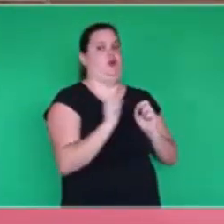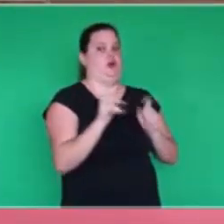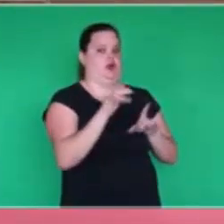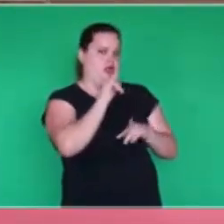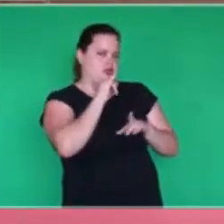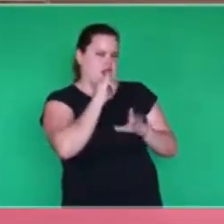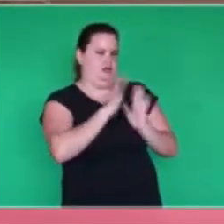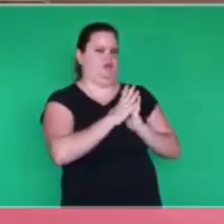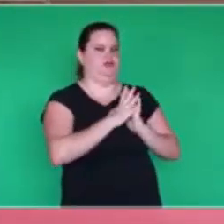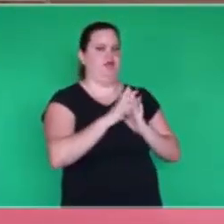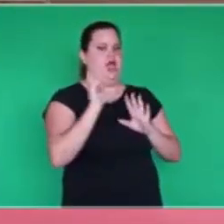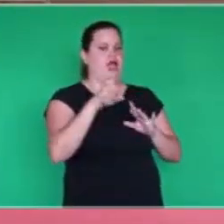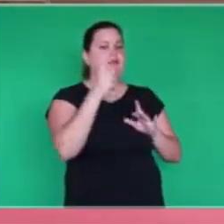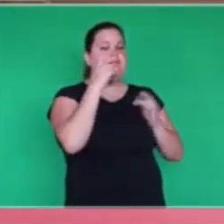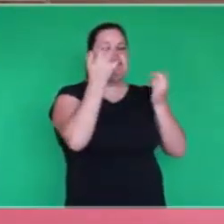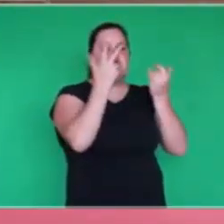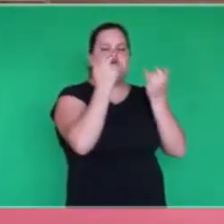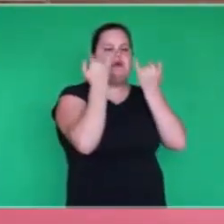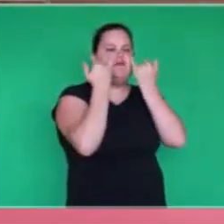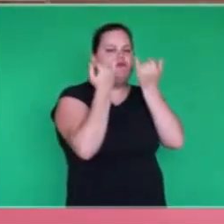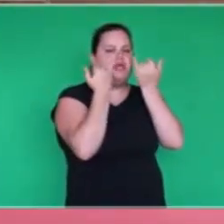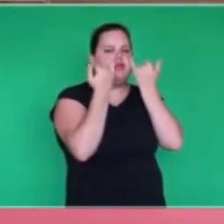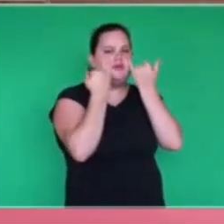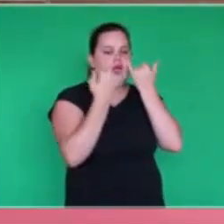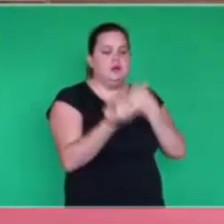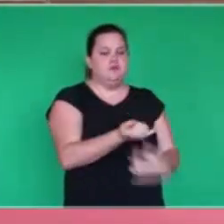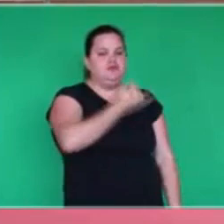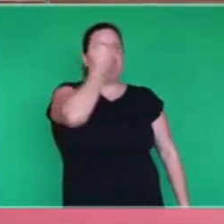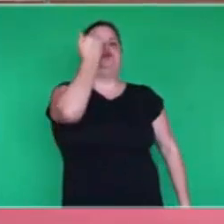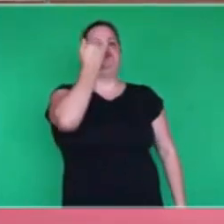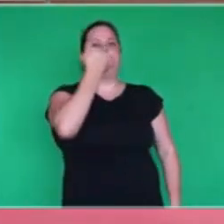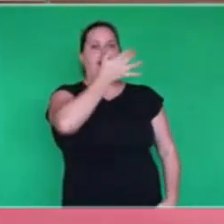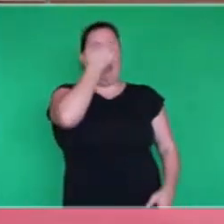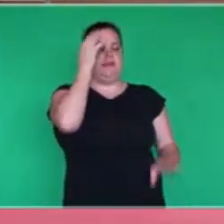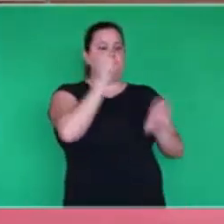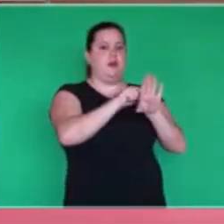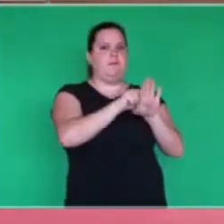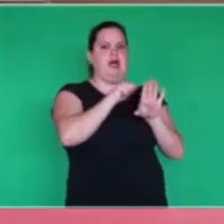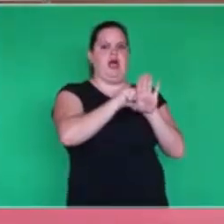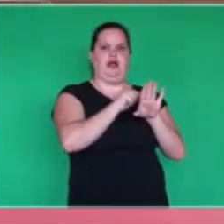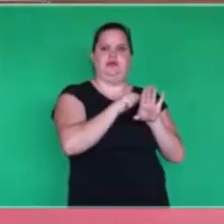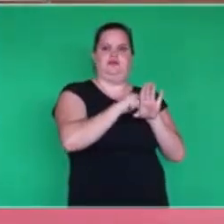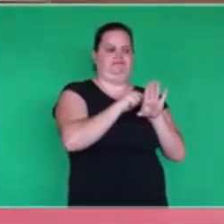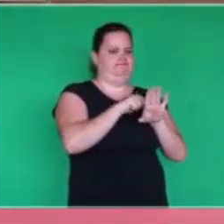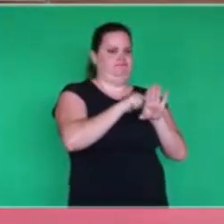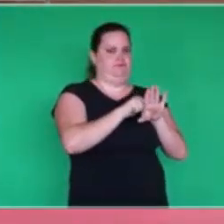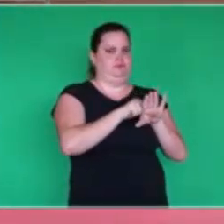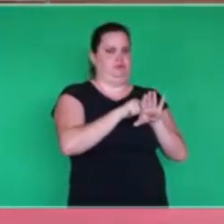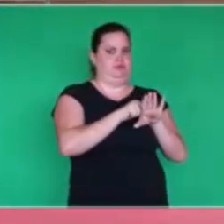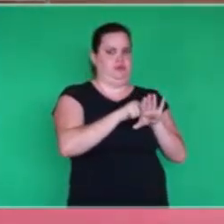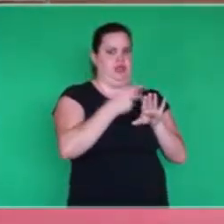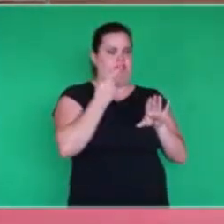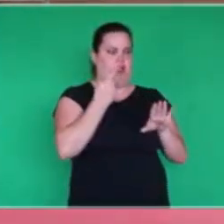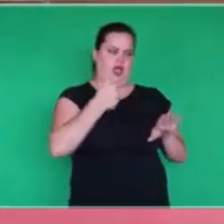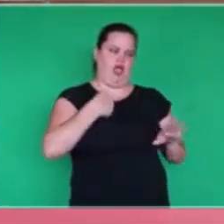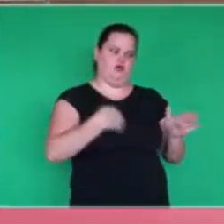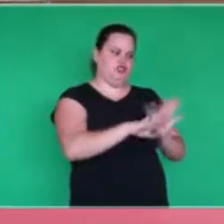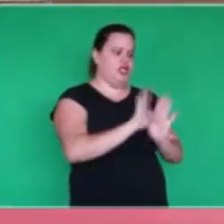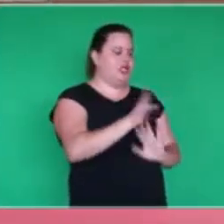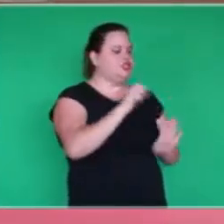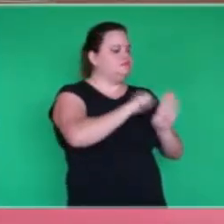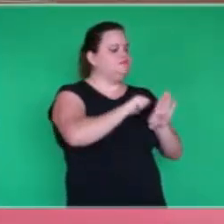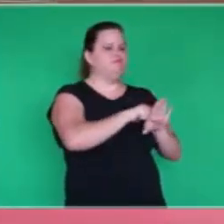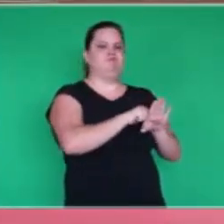somebody is waiting. It can happen at any time. This serves to us as a warning. When you